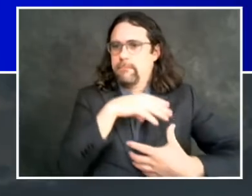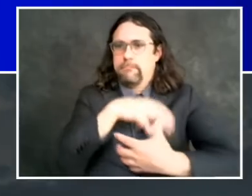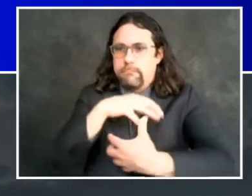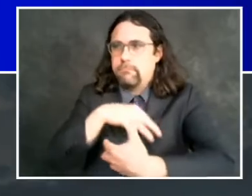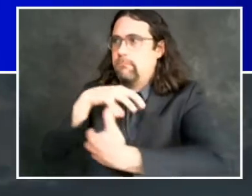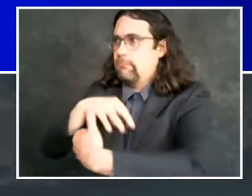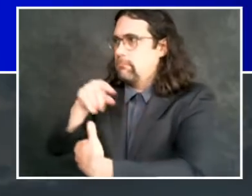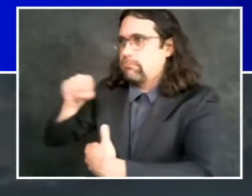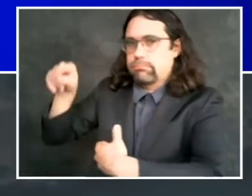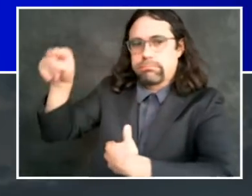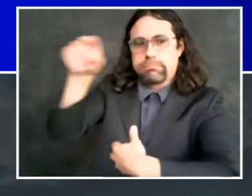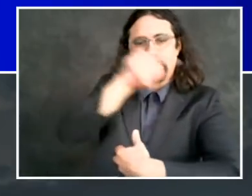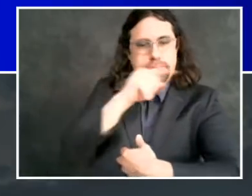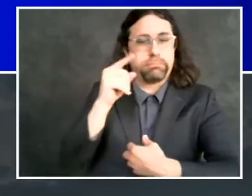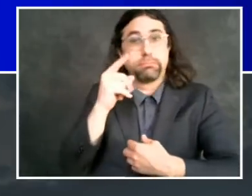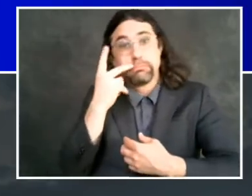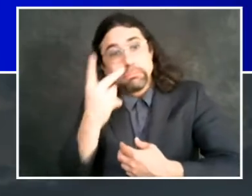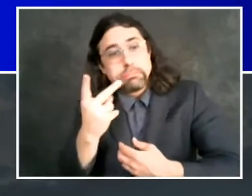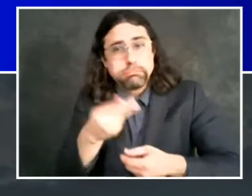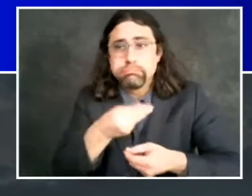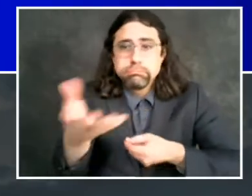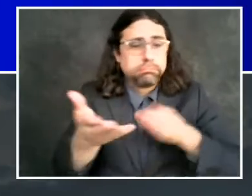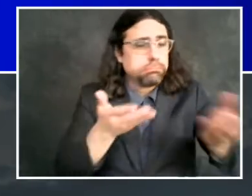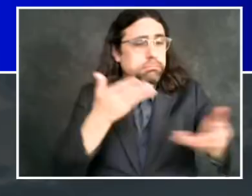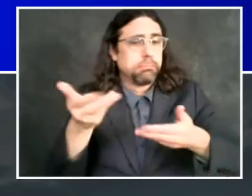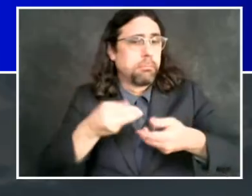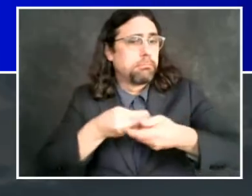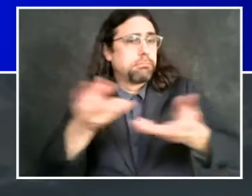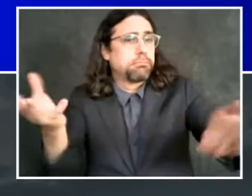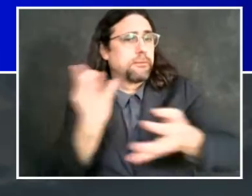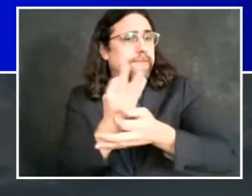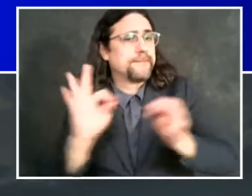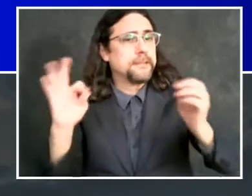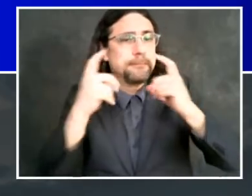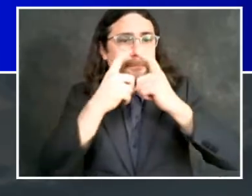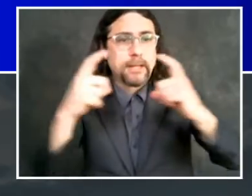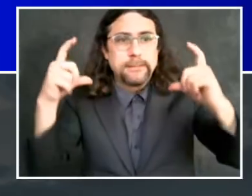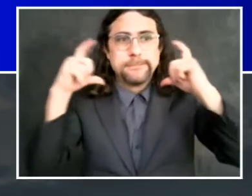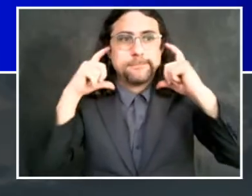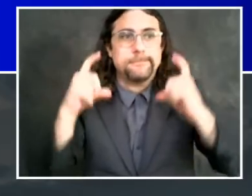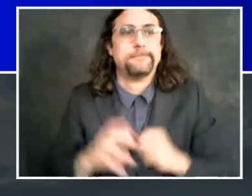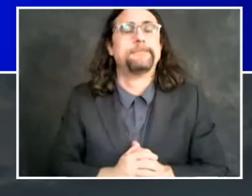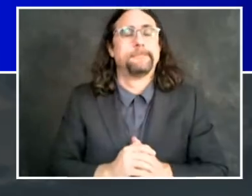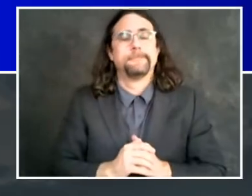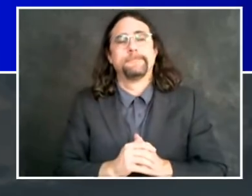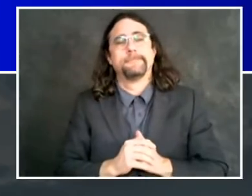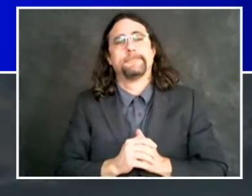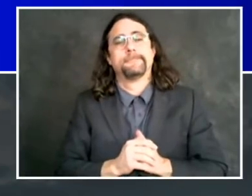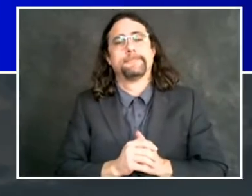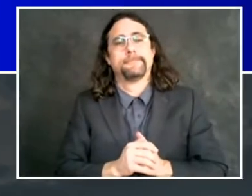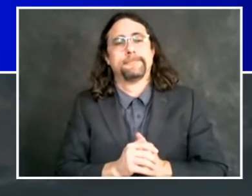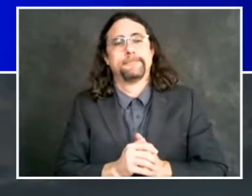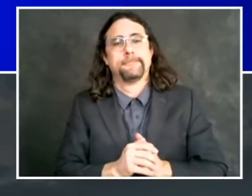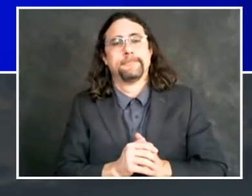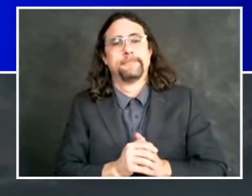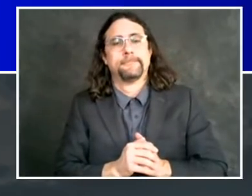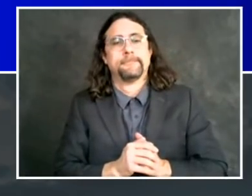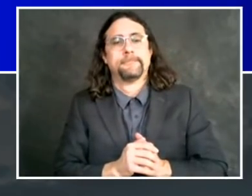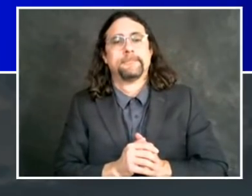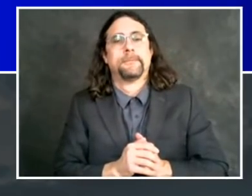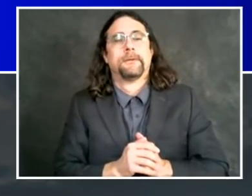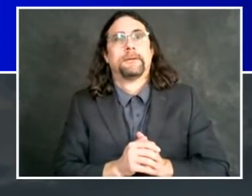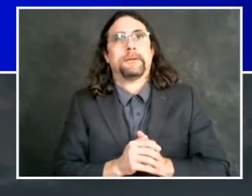let's talk about some good news for the heroes who have been doing so much for all of us, our healthcare workers, our first